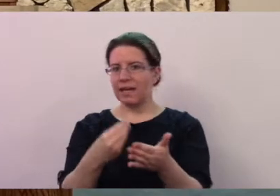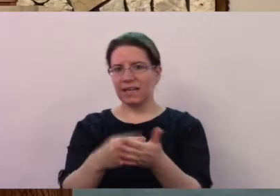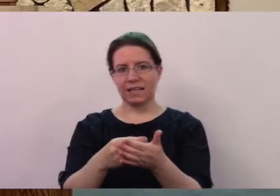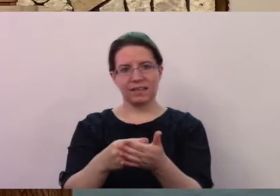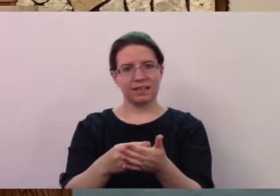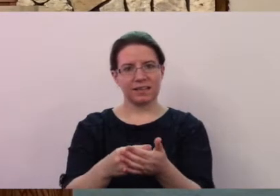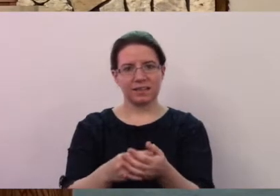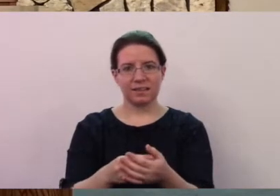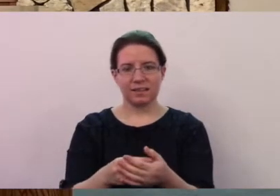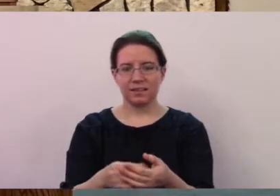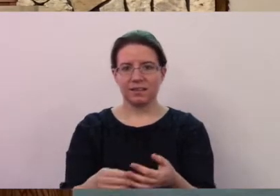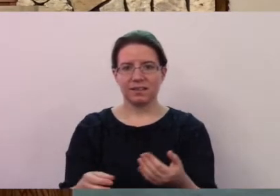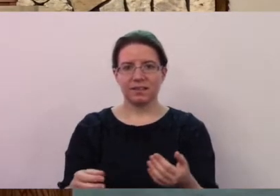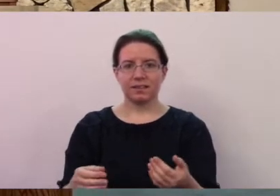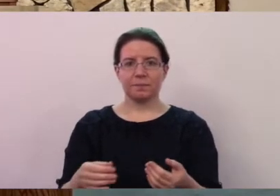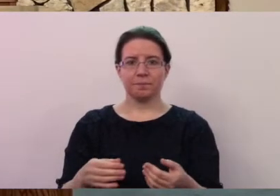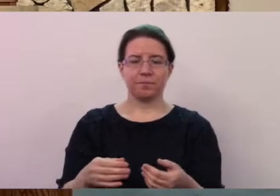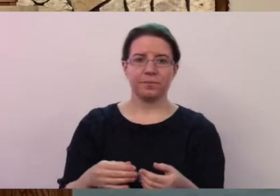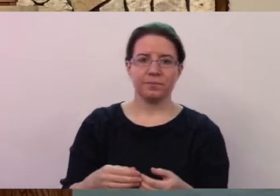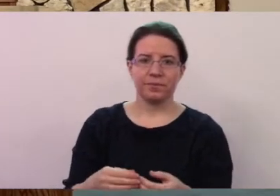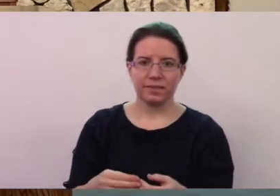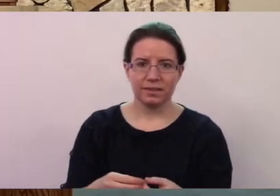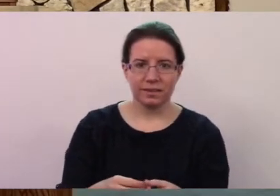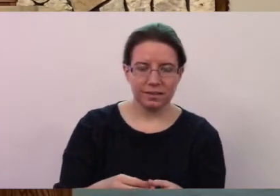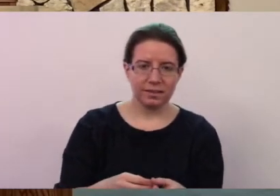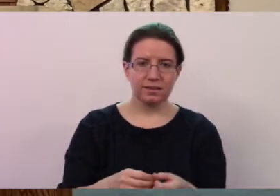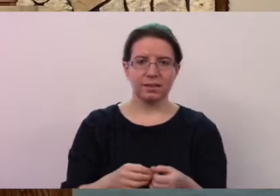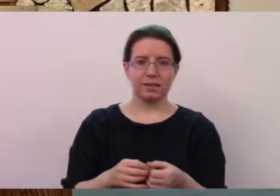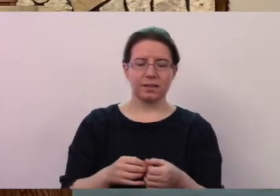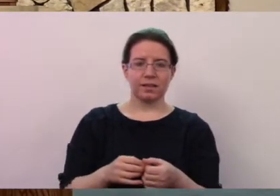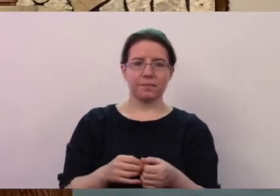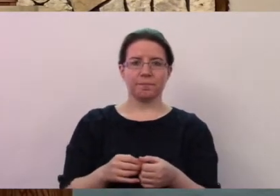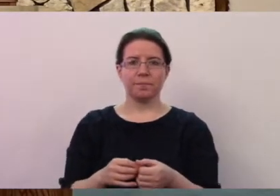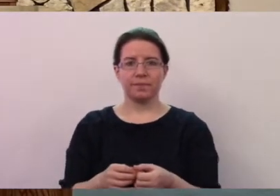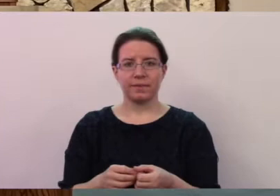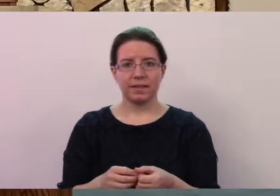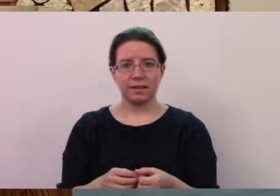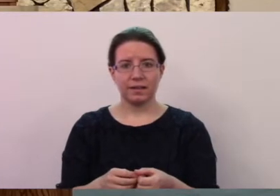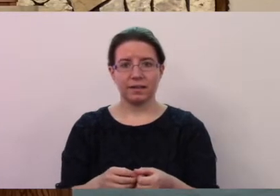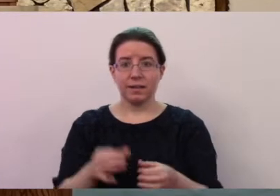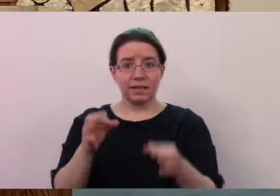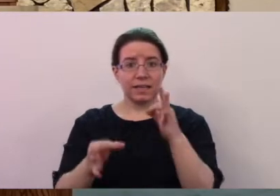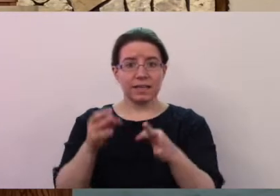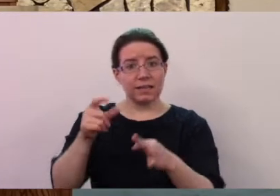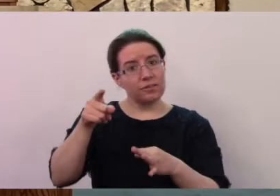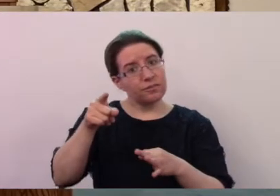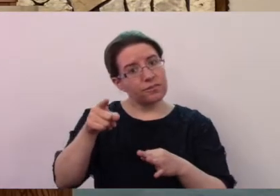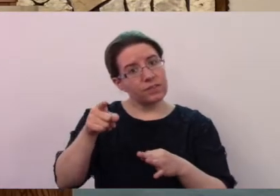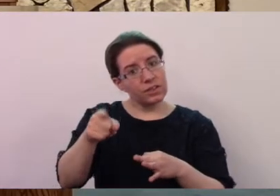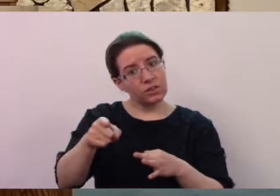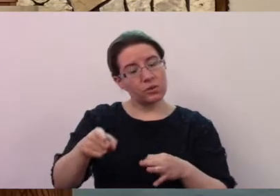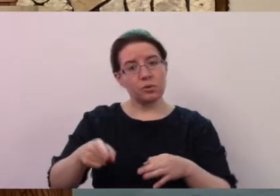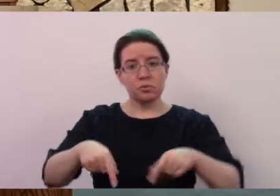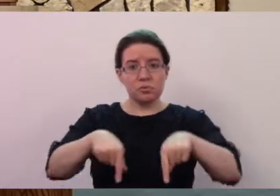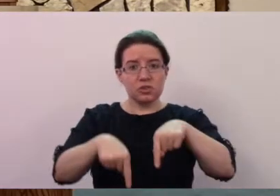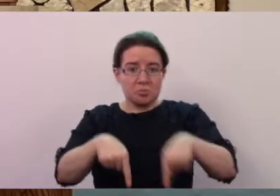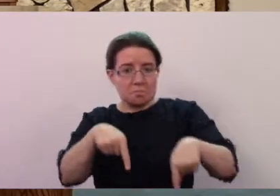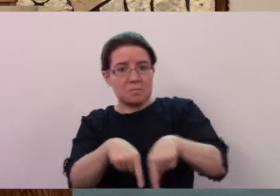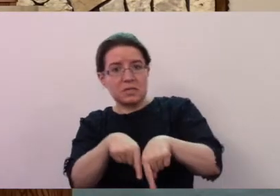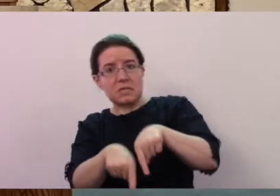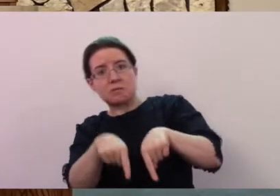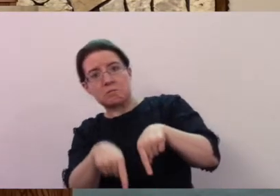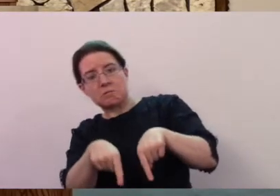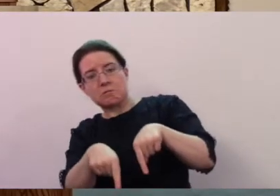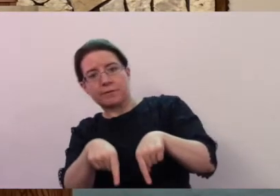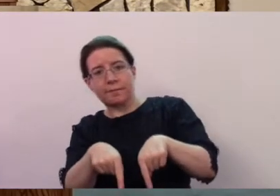nature. What good would a miracle be if God made you to walk and you were crippled and he made you to walk when there was no medical way that